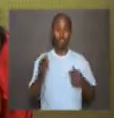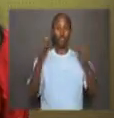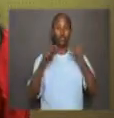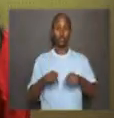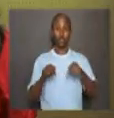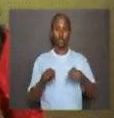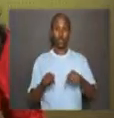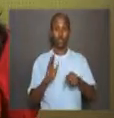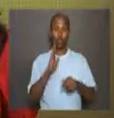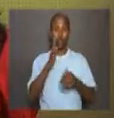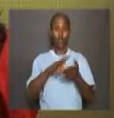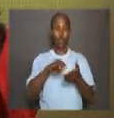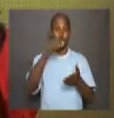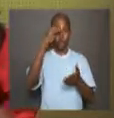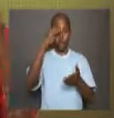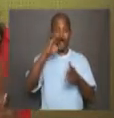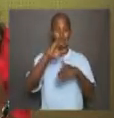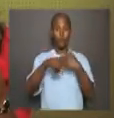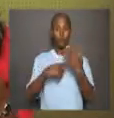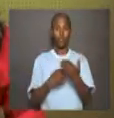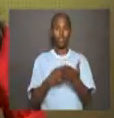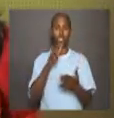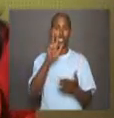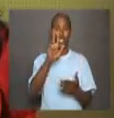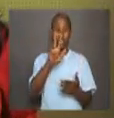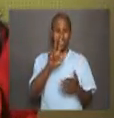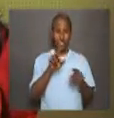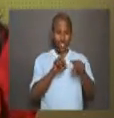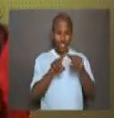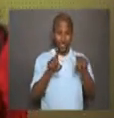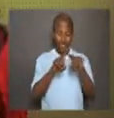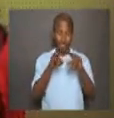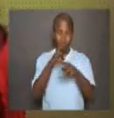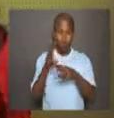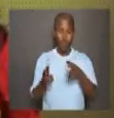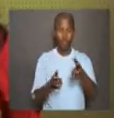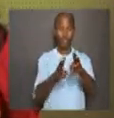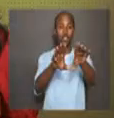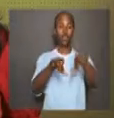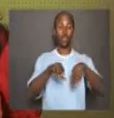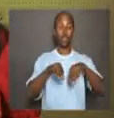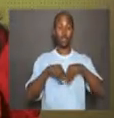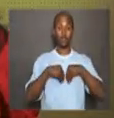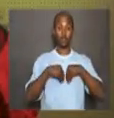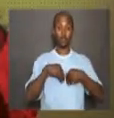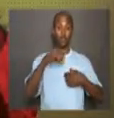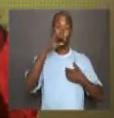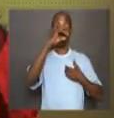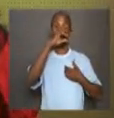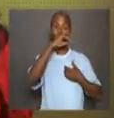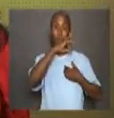Today, we will learn about 3 different ways to receive this income: